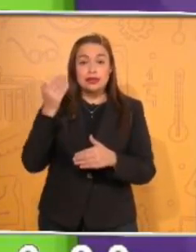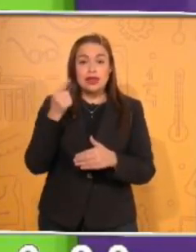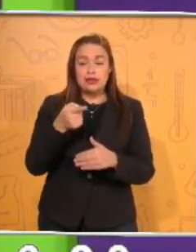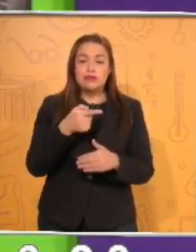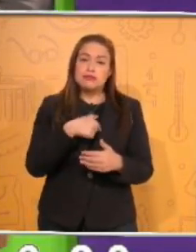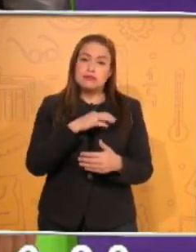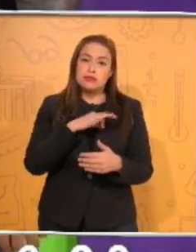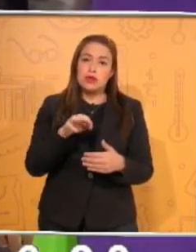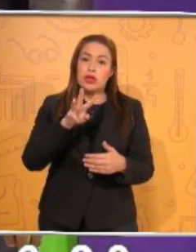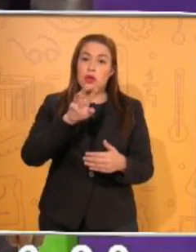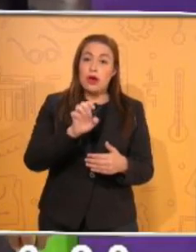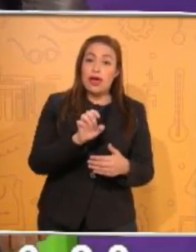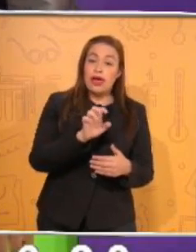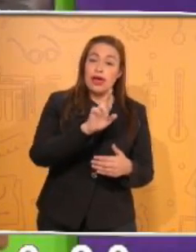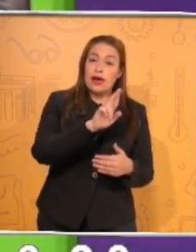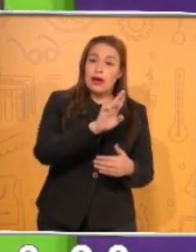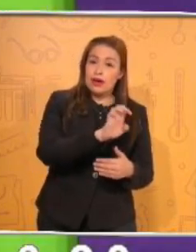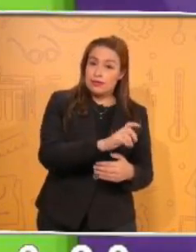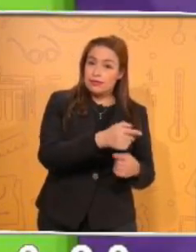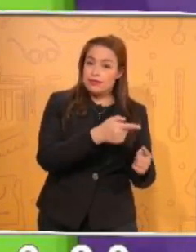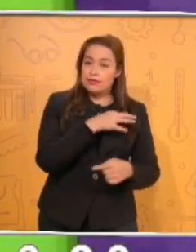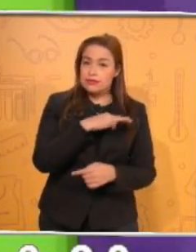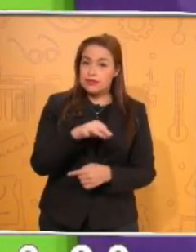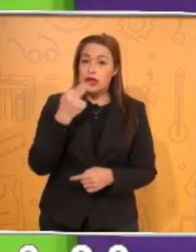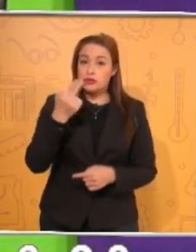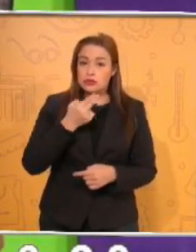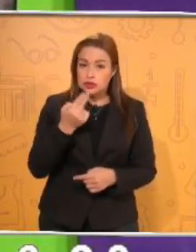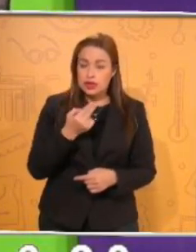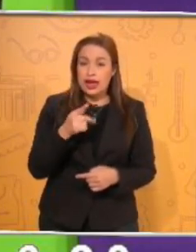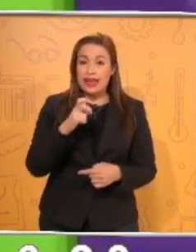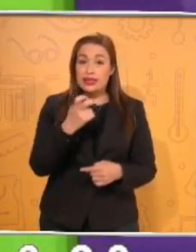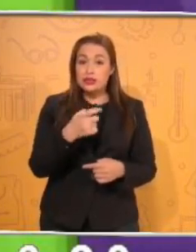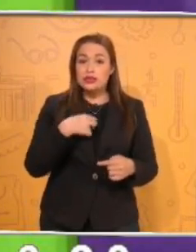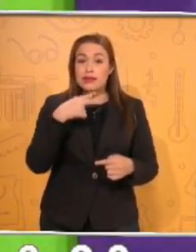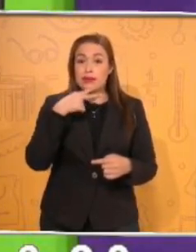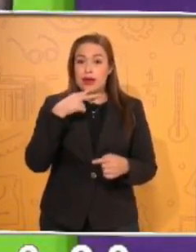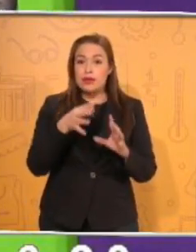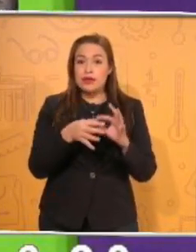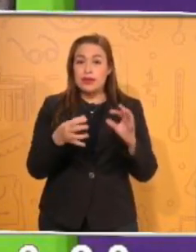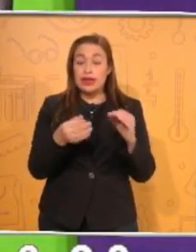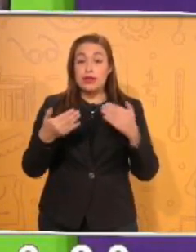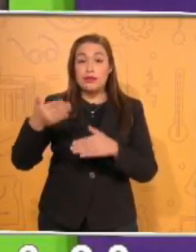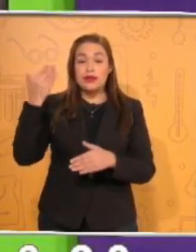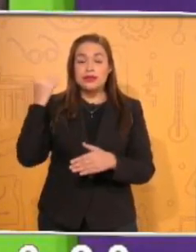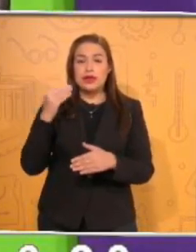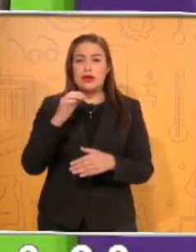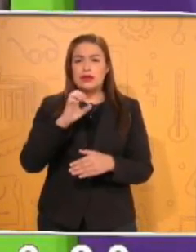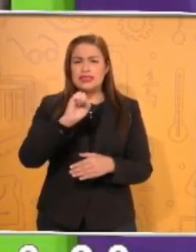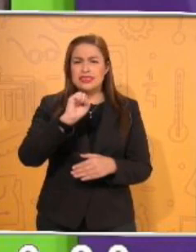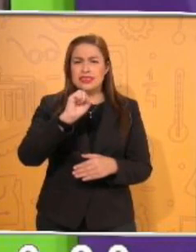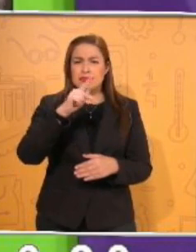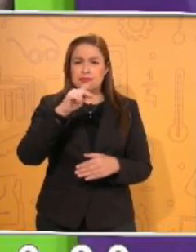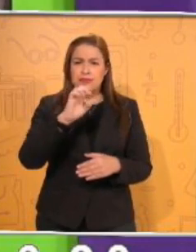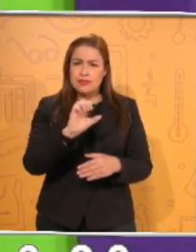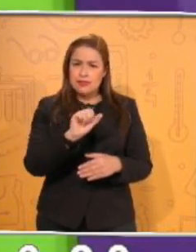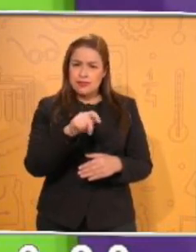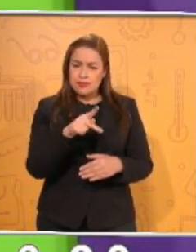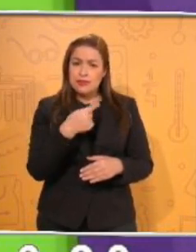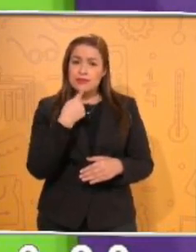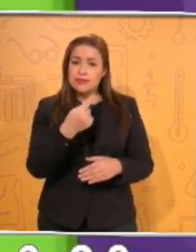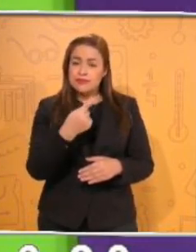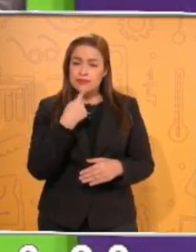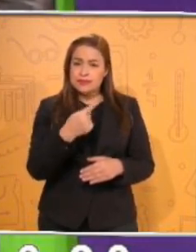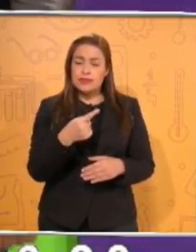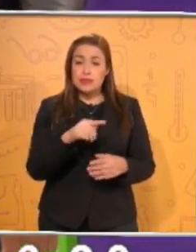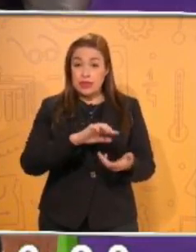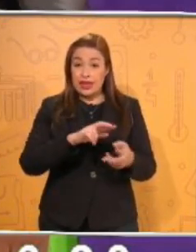were. It, in past, is ate. Speak, yes, that is correct.